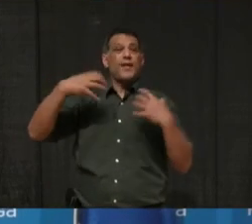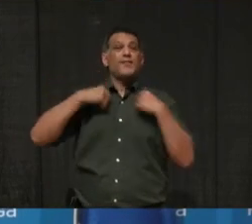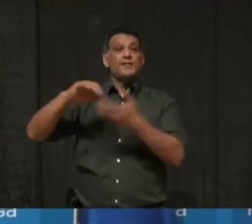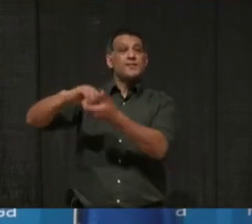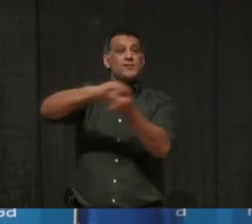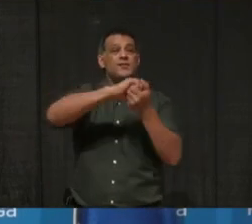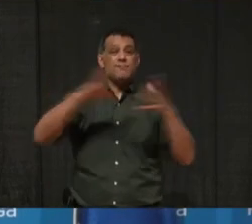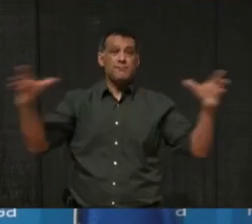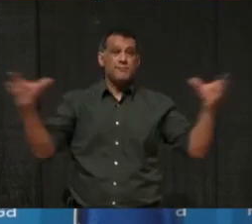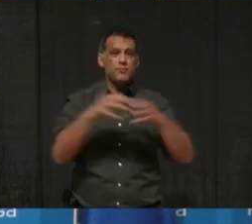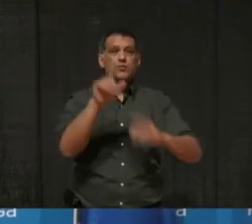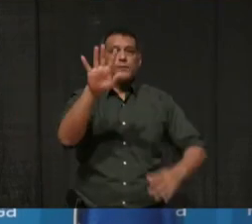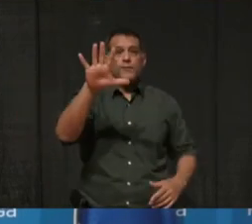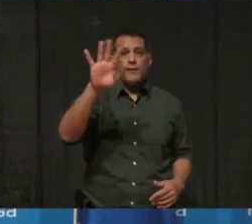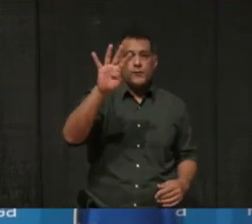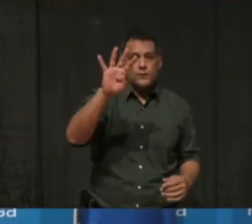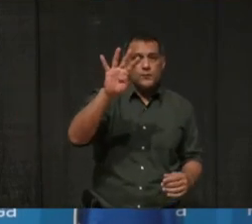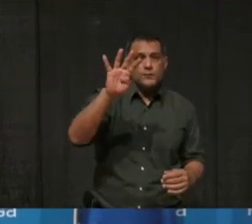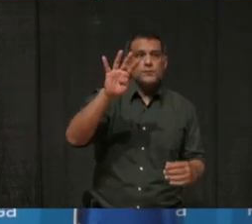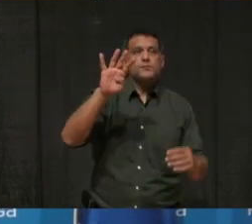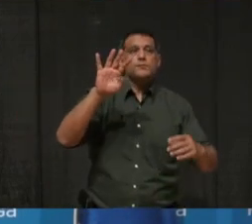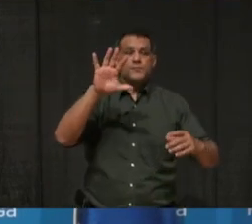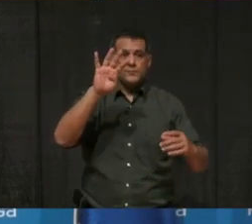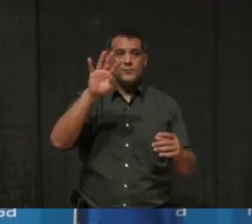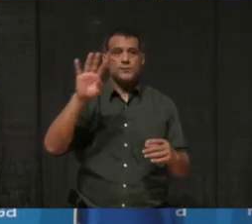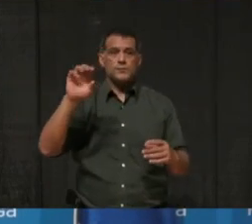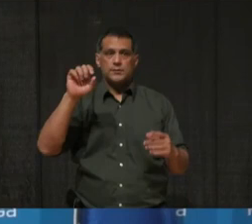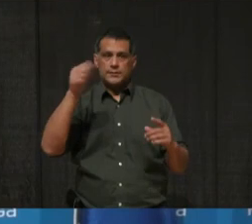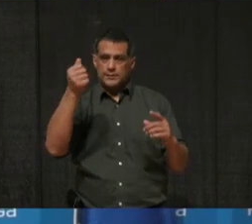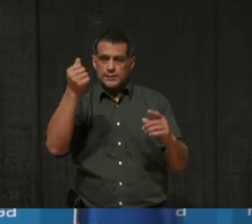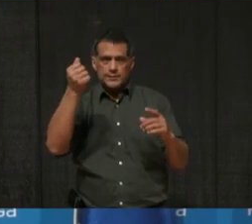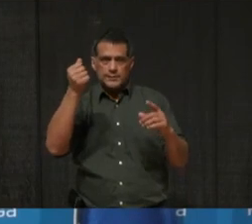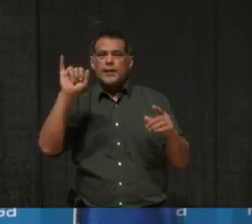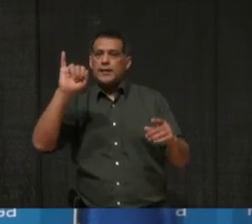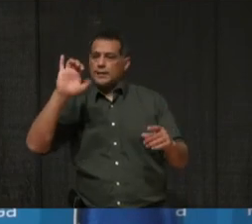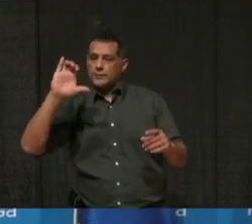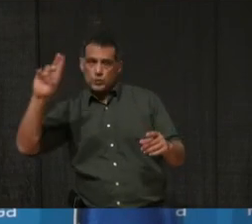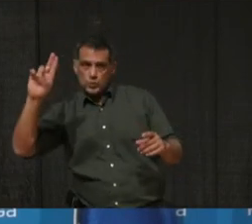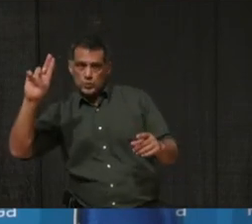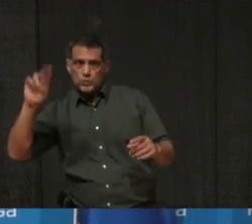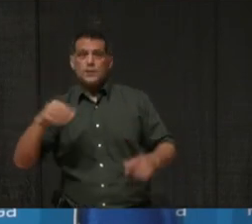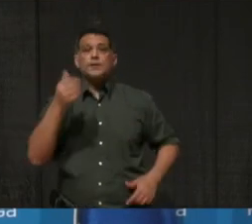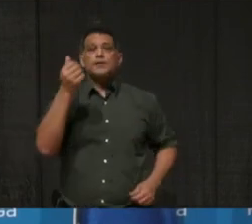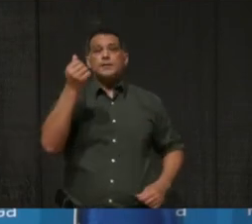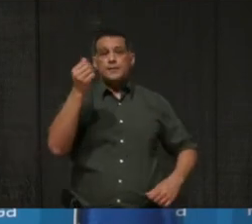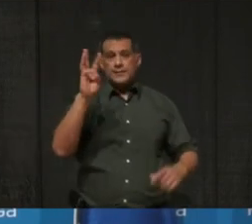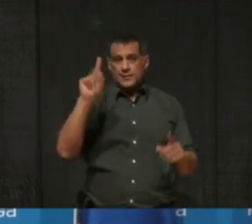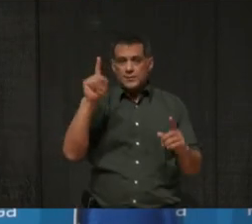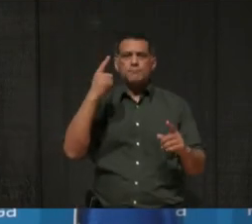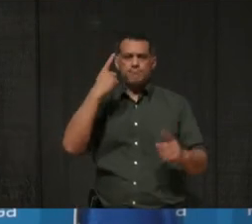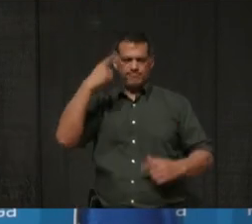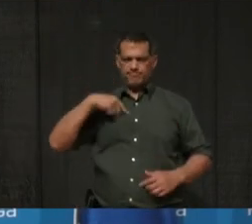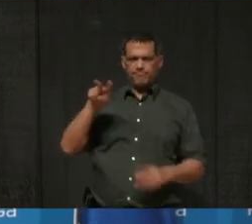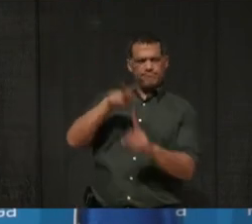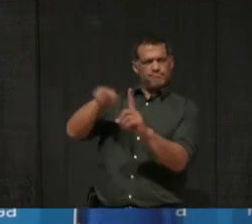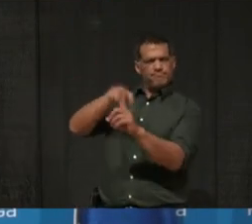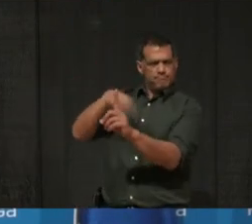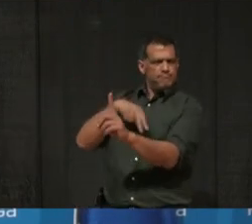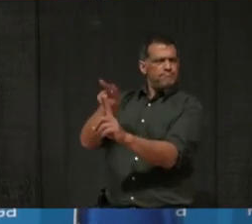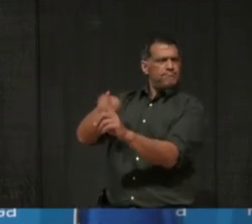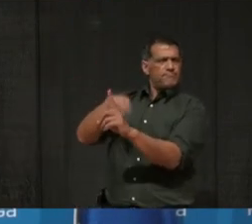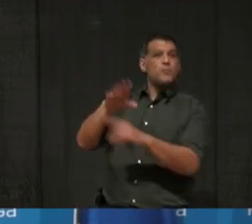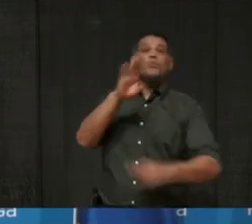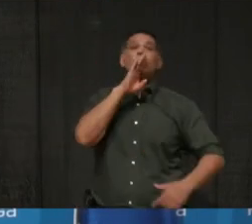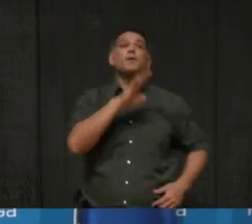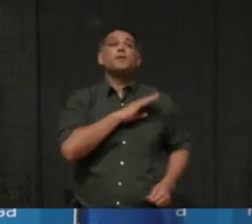patients, 10 in the ICU, and 61 suspected COVID cases. Brampton's William